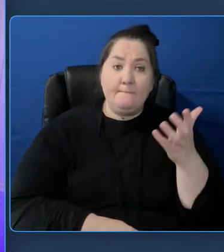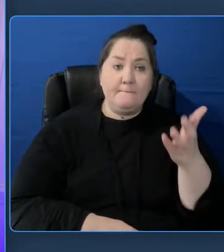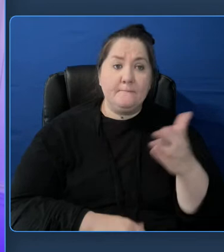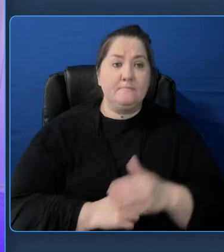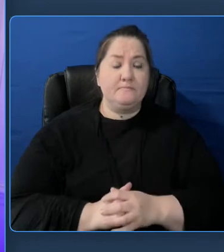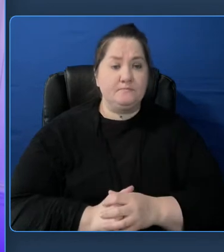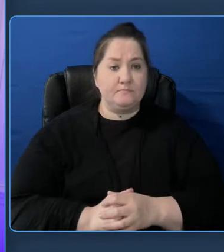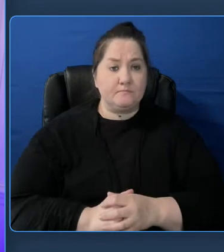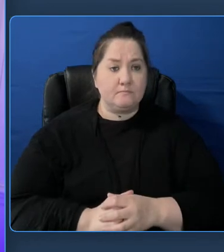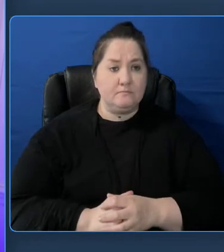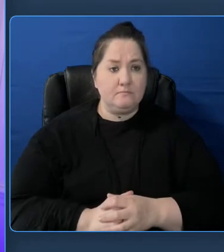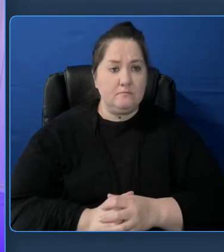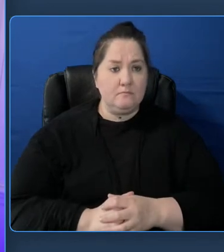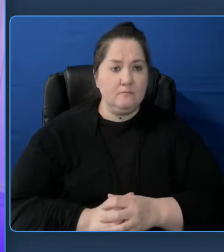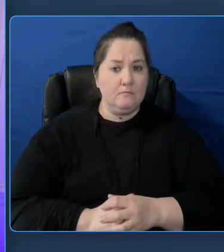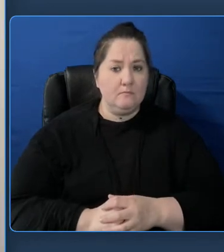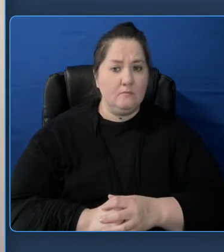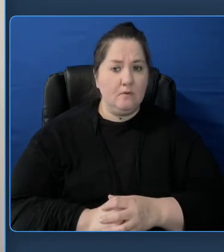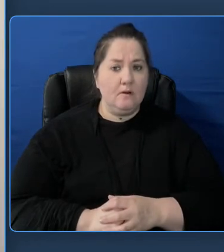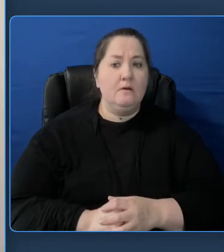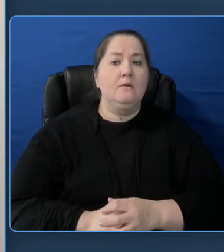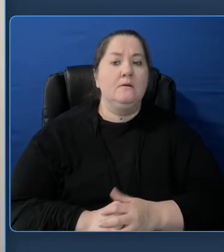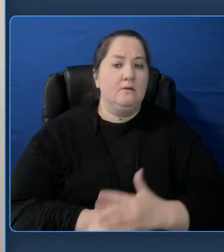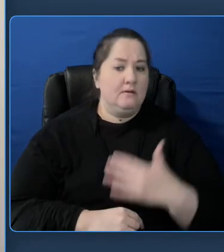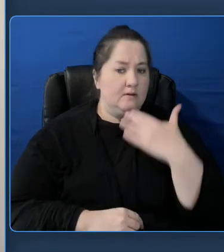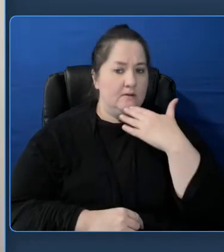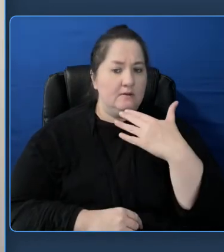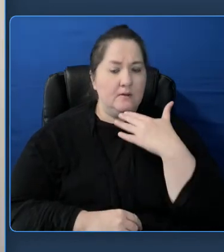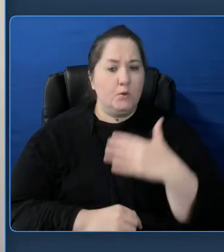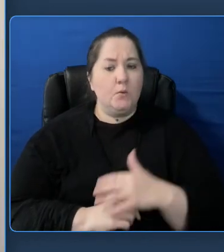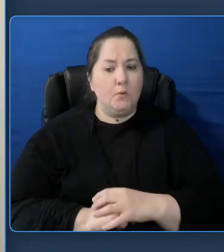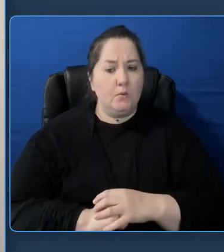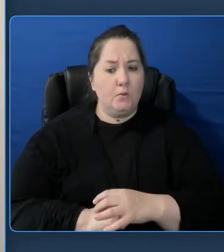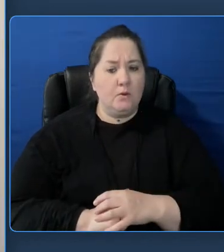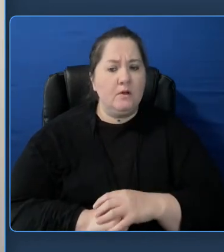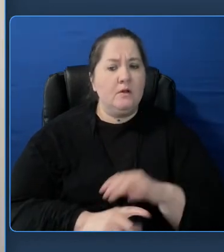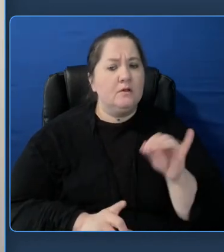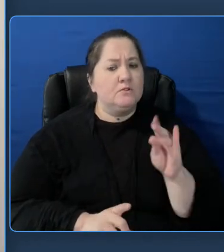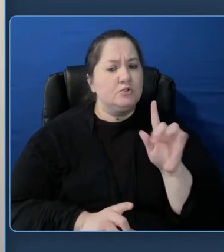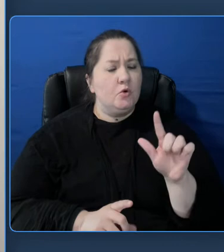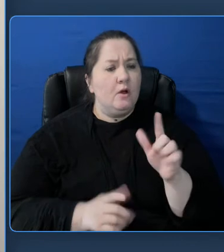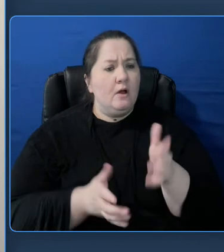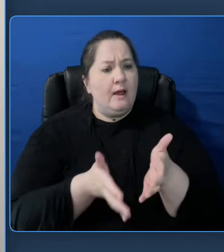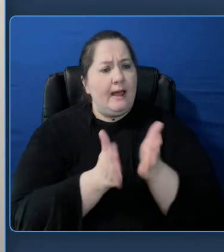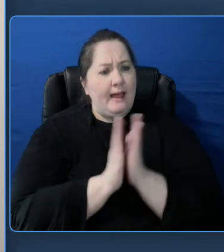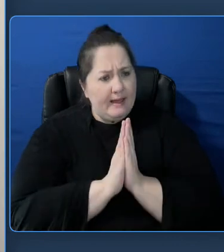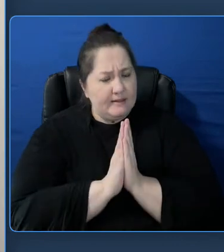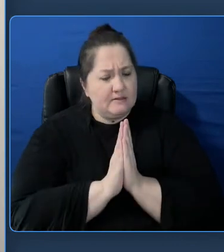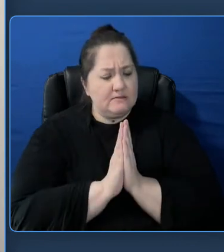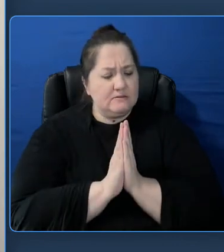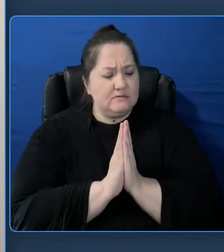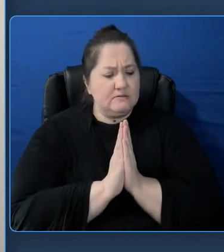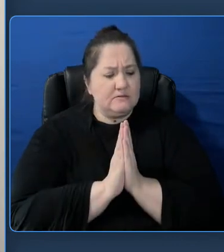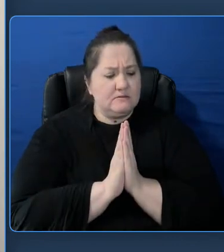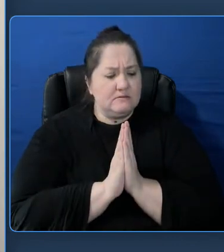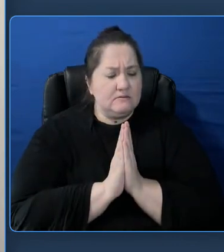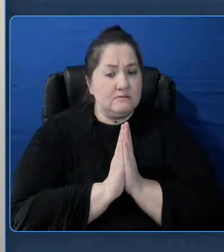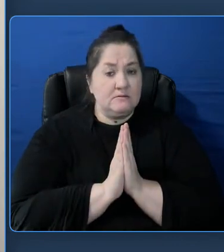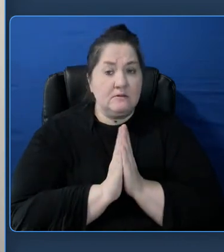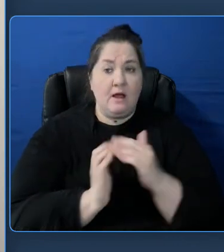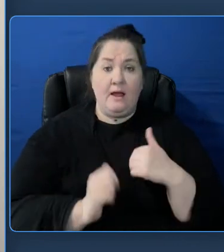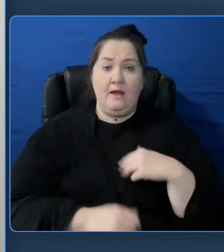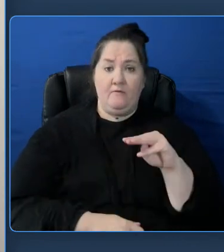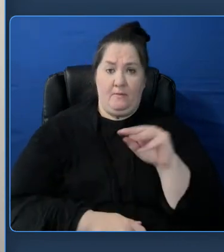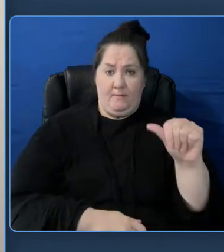minute here real quick. Laura? Yes, thank you. Joel, I wanted to ask you, I know I have a